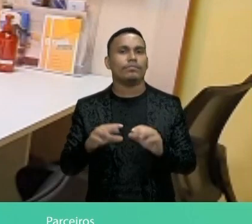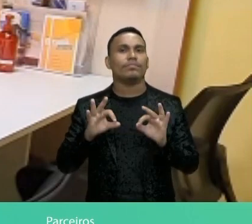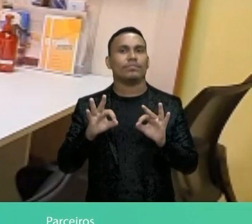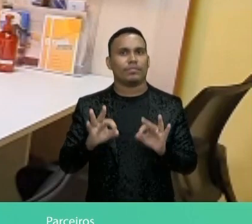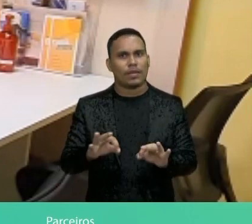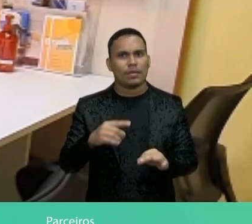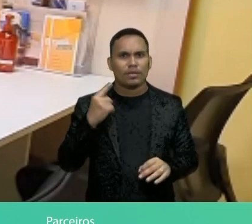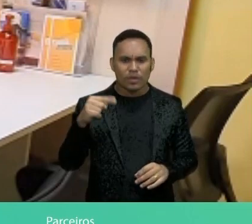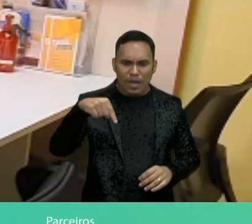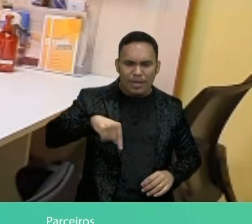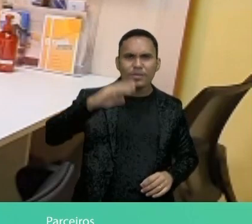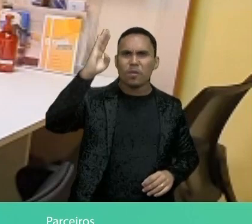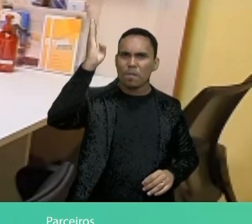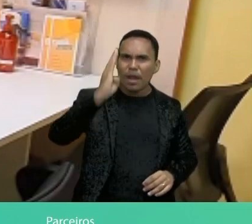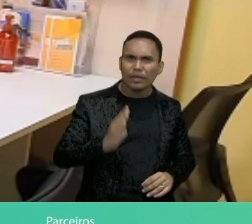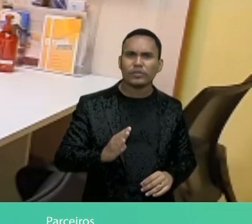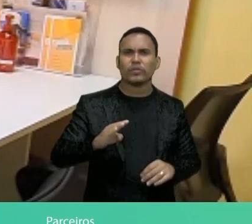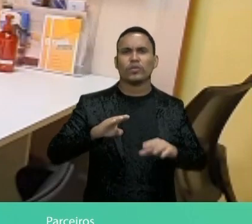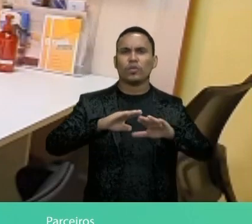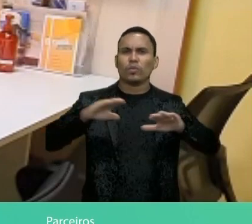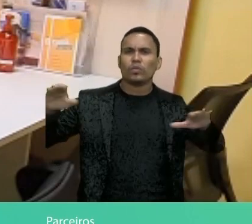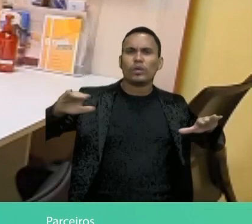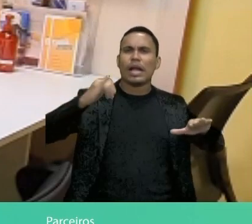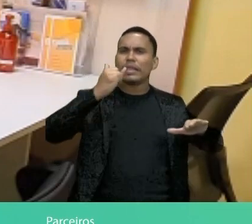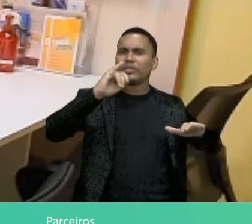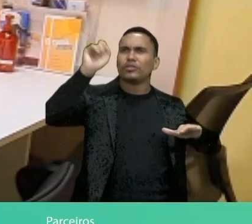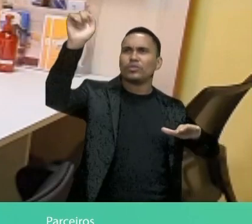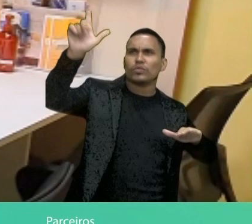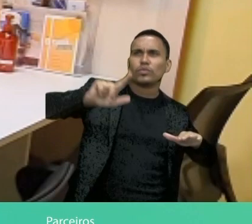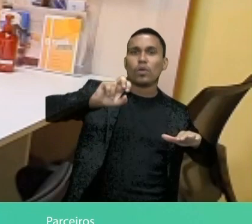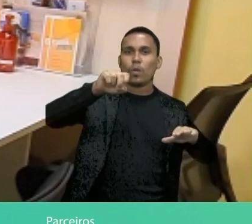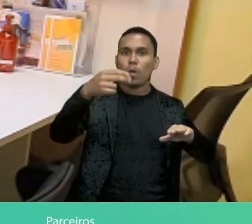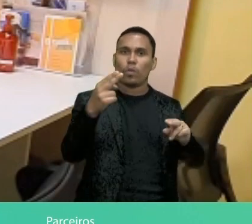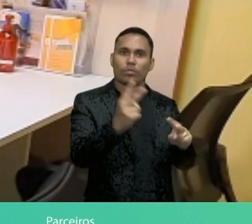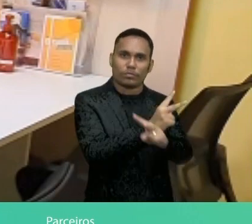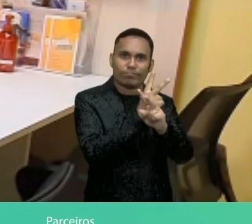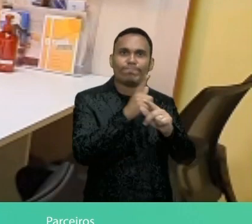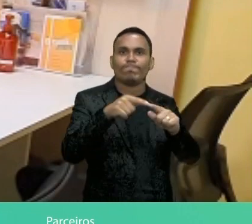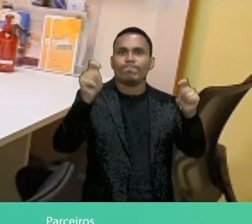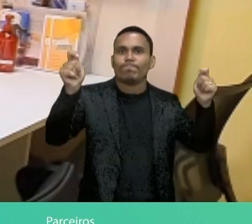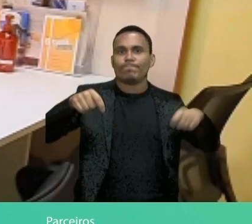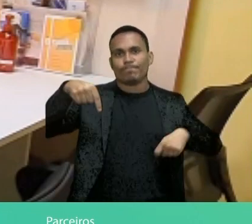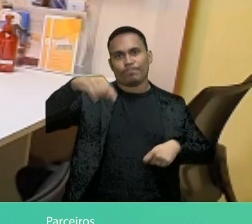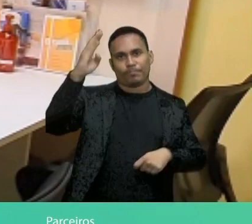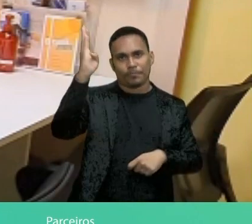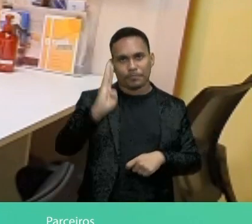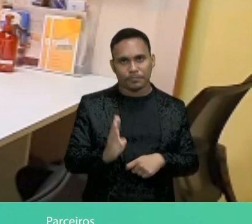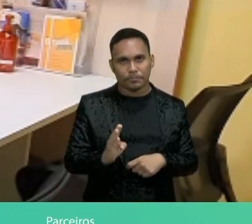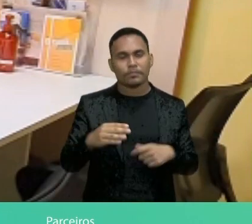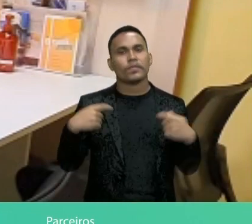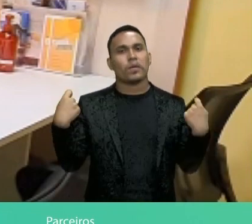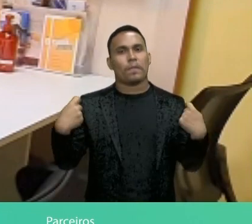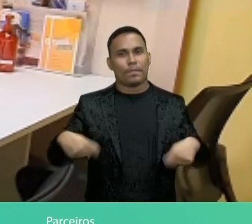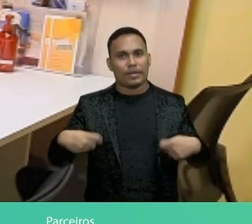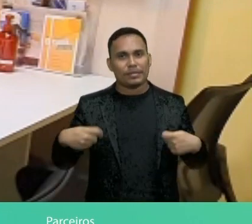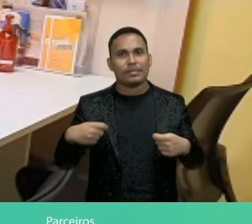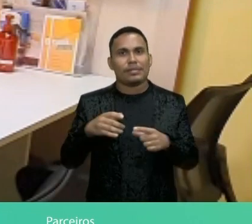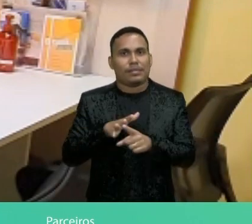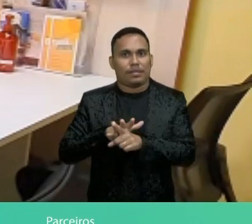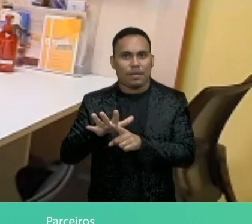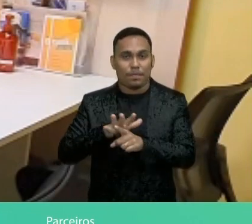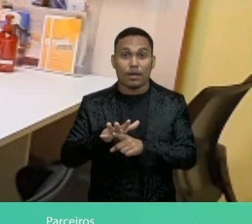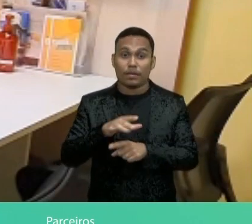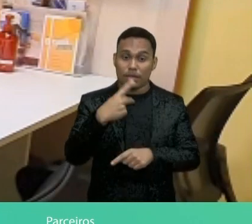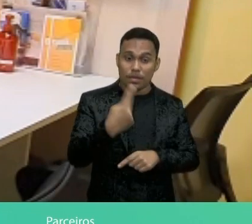then it makes sense to think how much power we can have with solar and wind and hybrid projects that we need